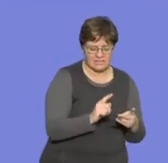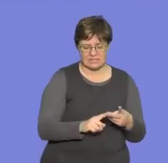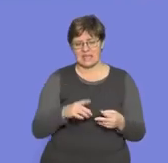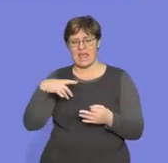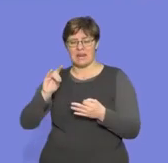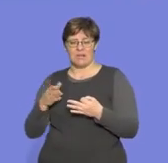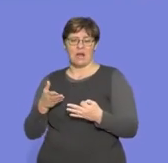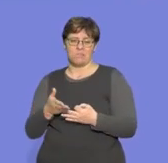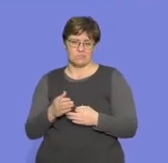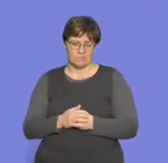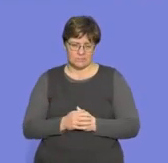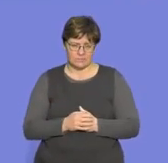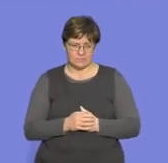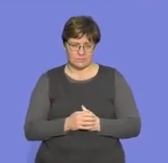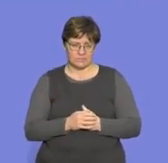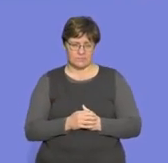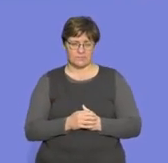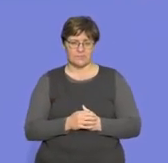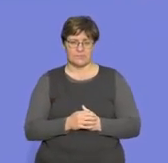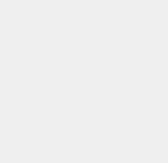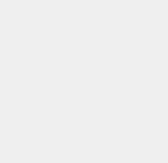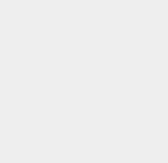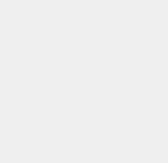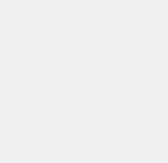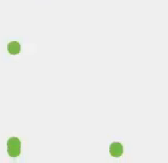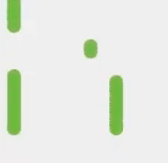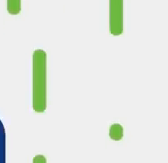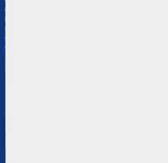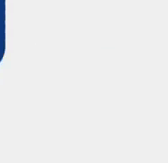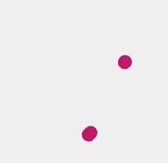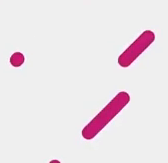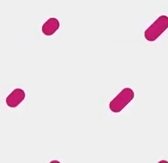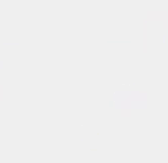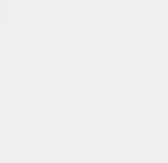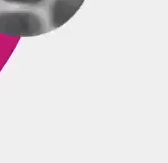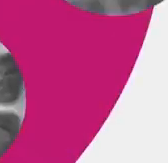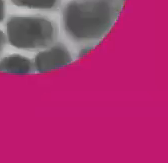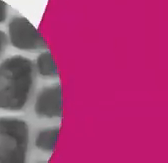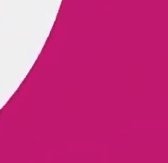You've of been animals great. that Let's have a inhabit that short area. break and I'll see you at You've the end been of it. great.